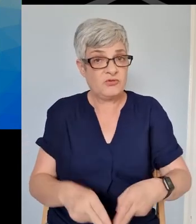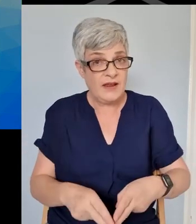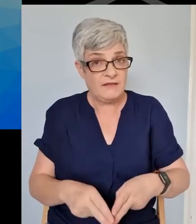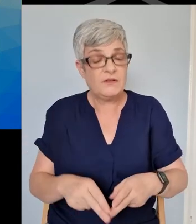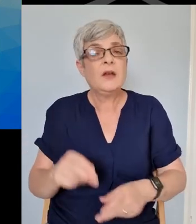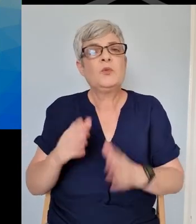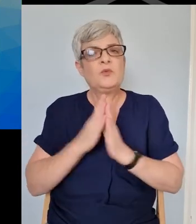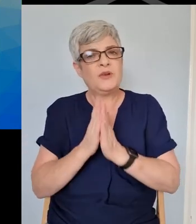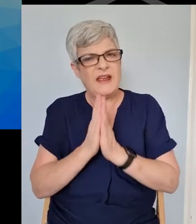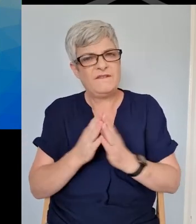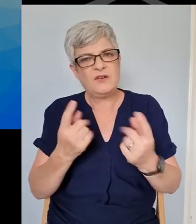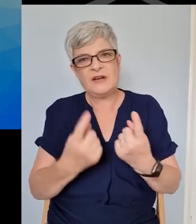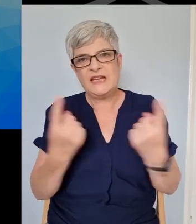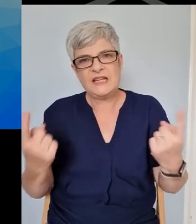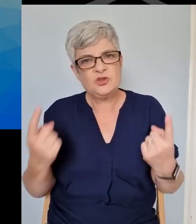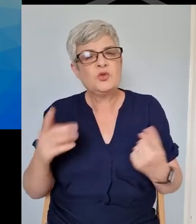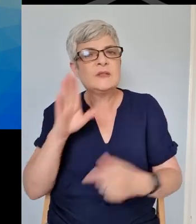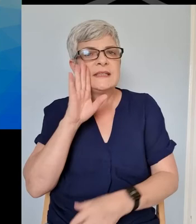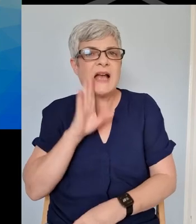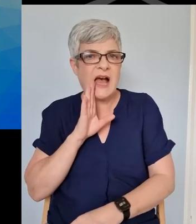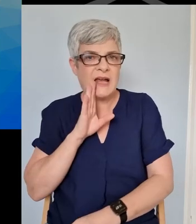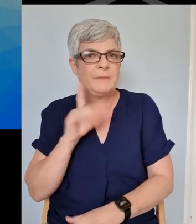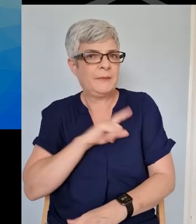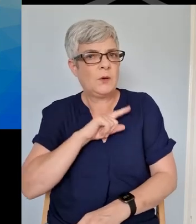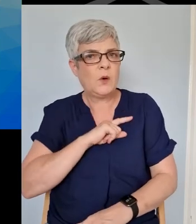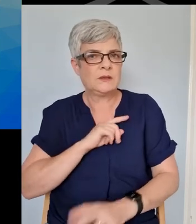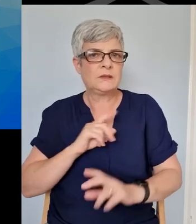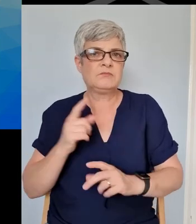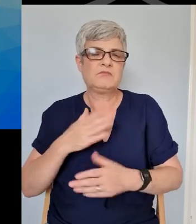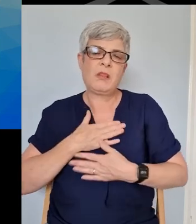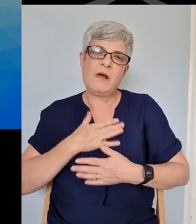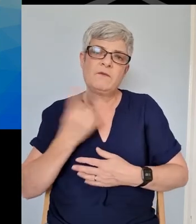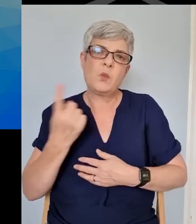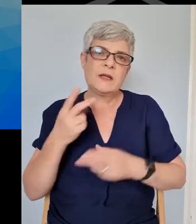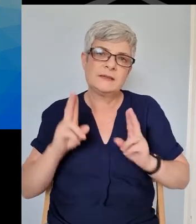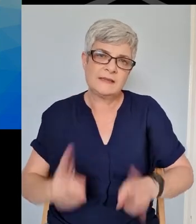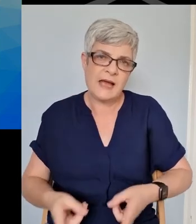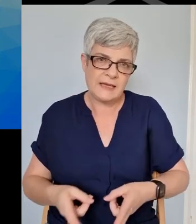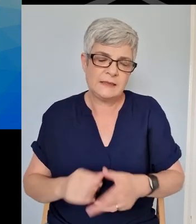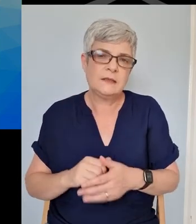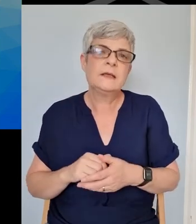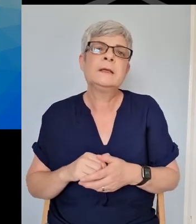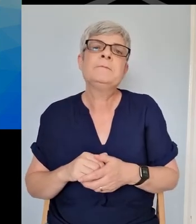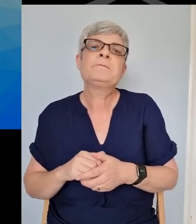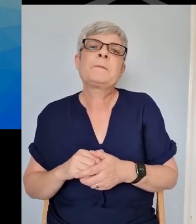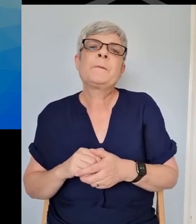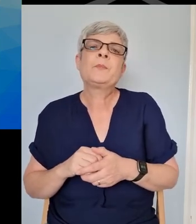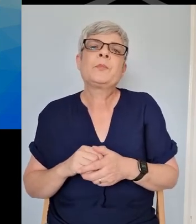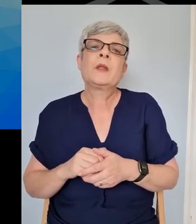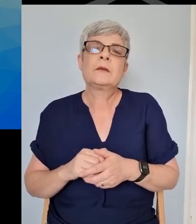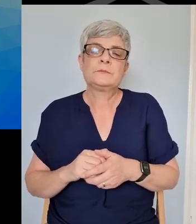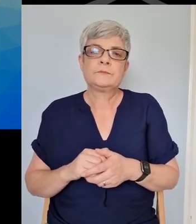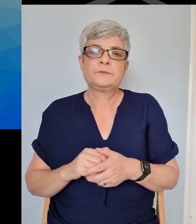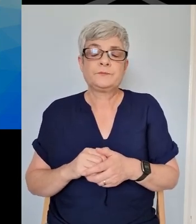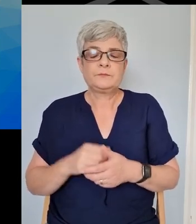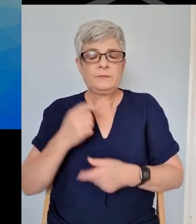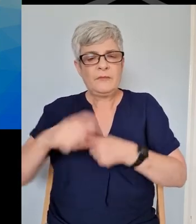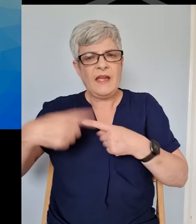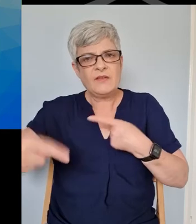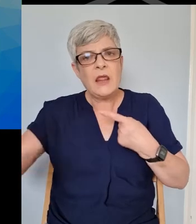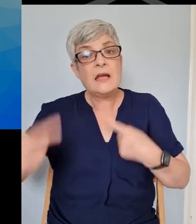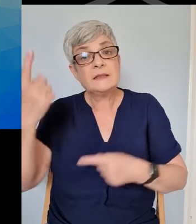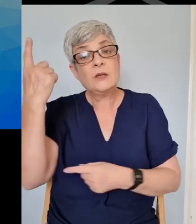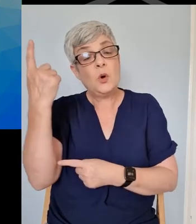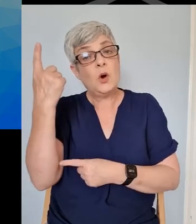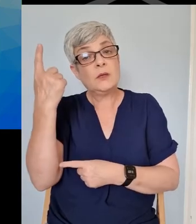for all whose life is saddened by the death of a loved one. Be with them in their loneliness. Everlasting God, we pray